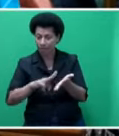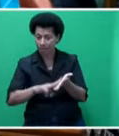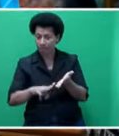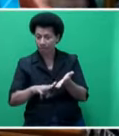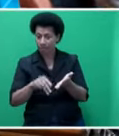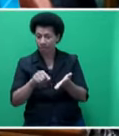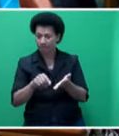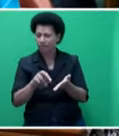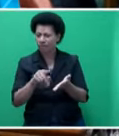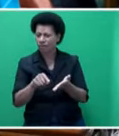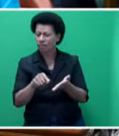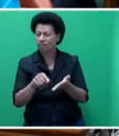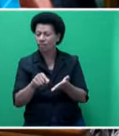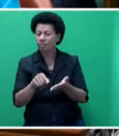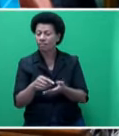with foreshadowing